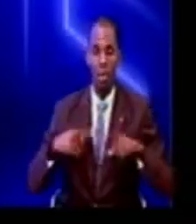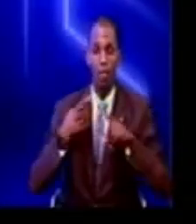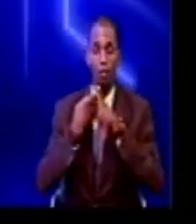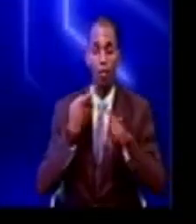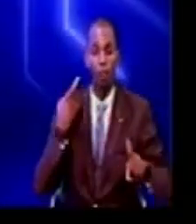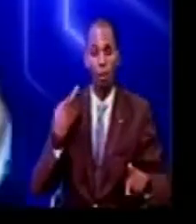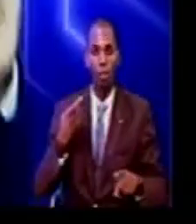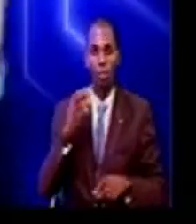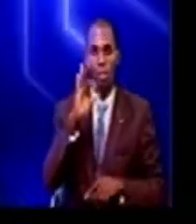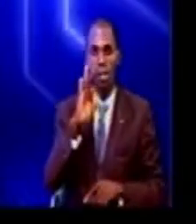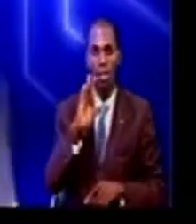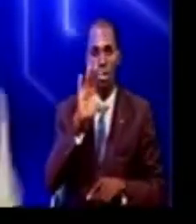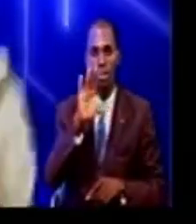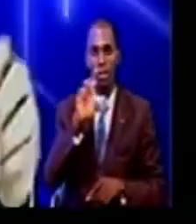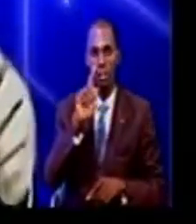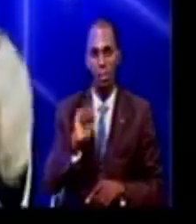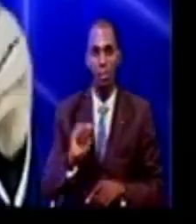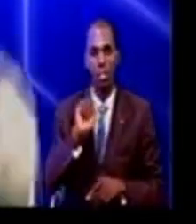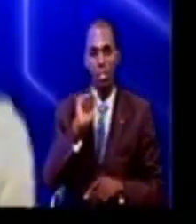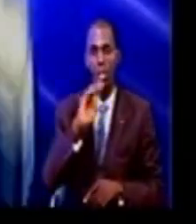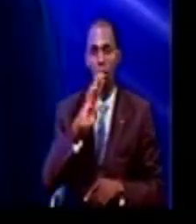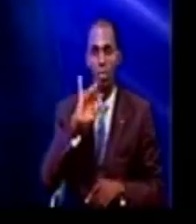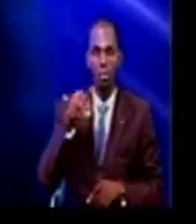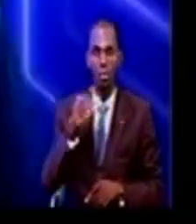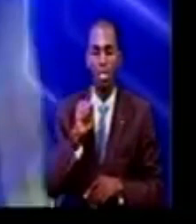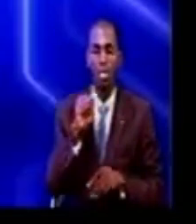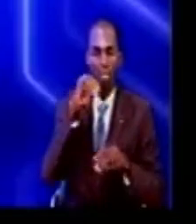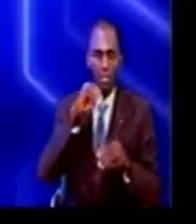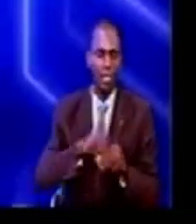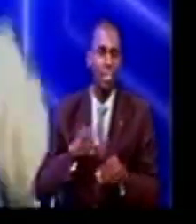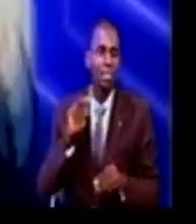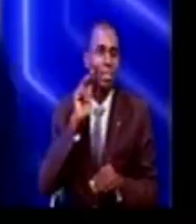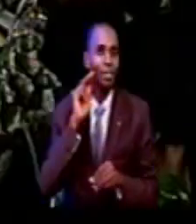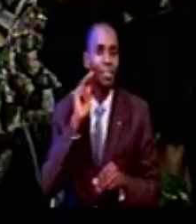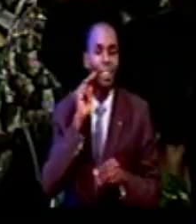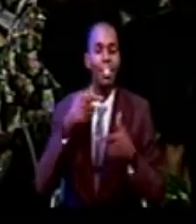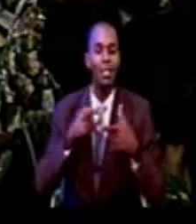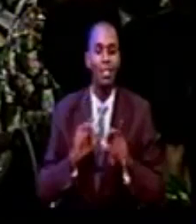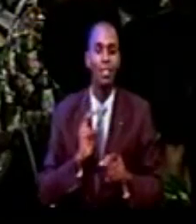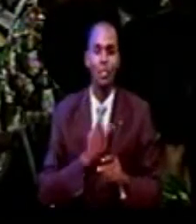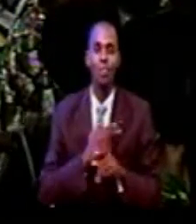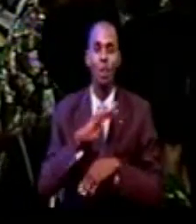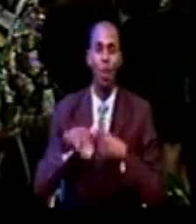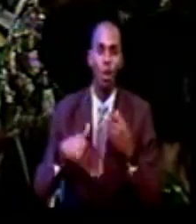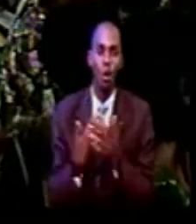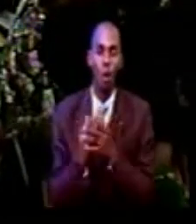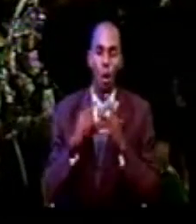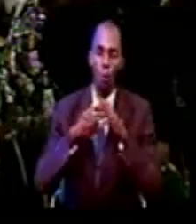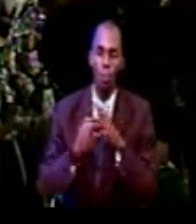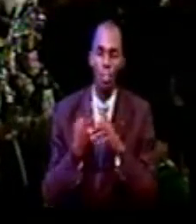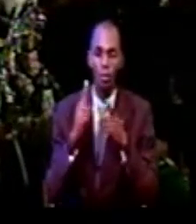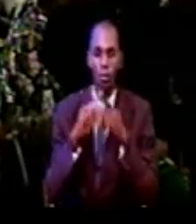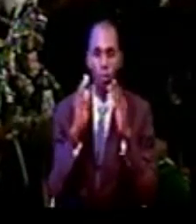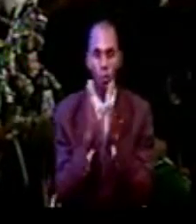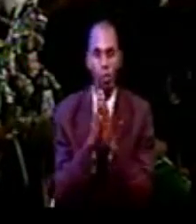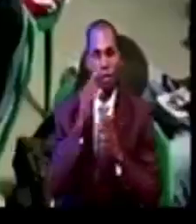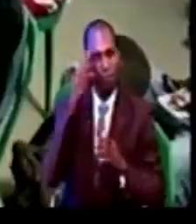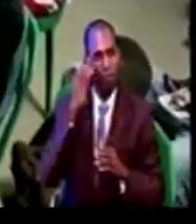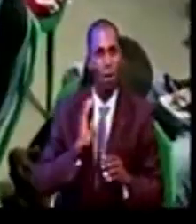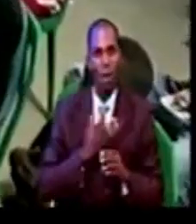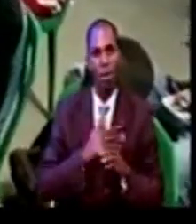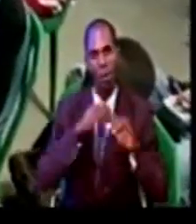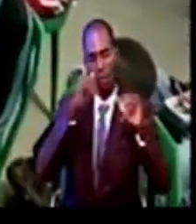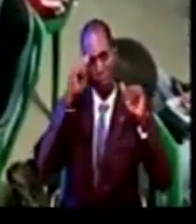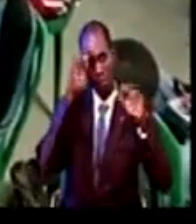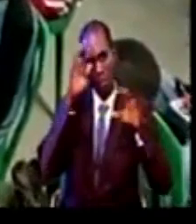seen. And it will be coming to us live from Abuja, Federal Capital Territory in Nigeria. Let's